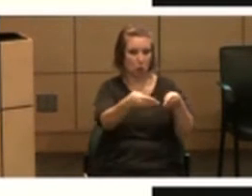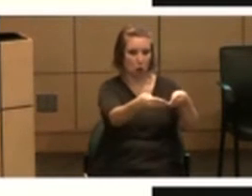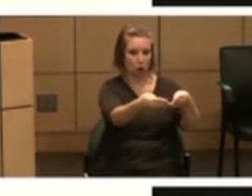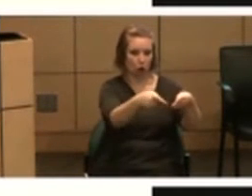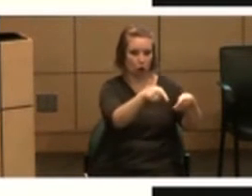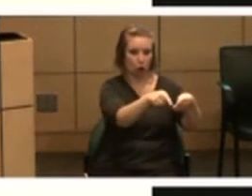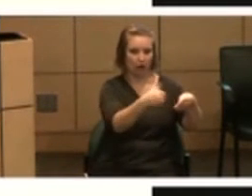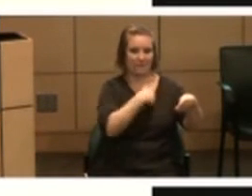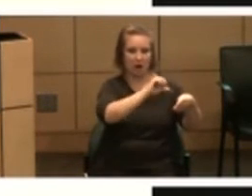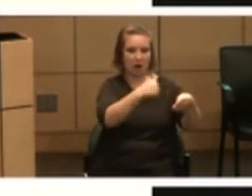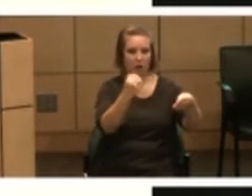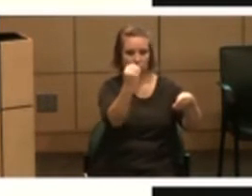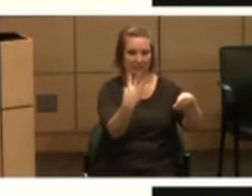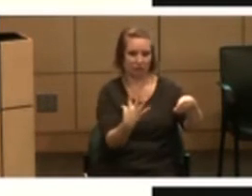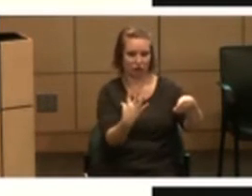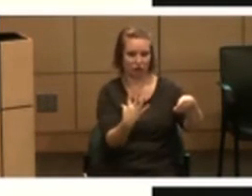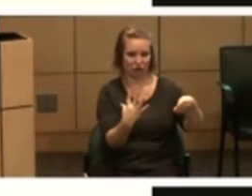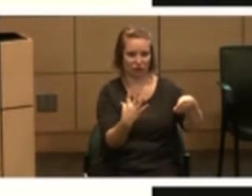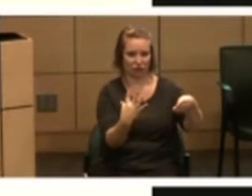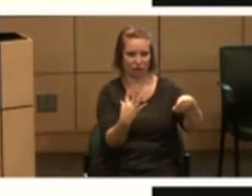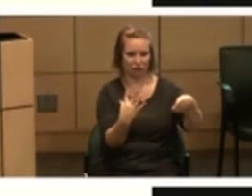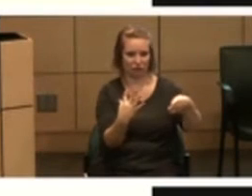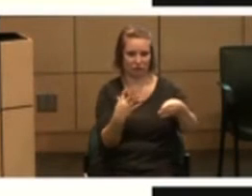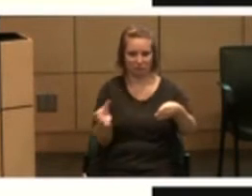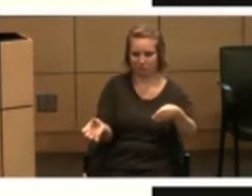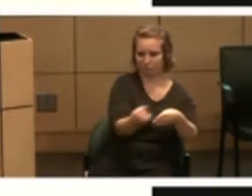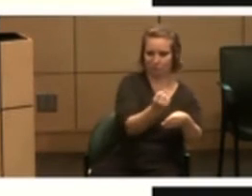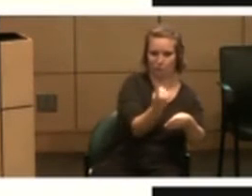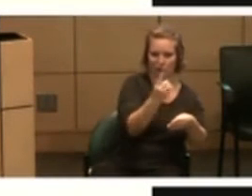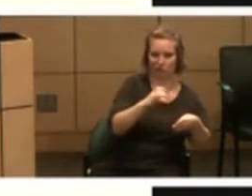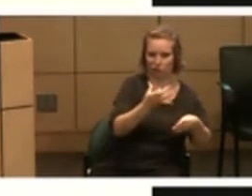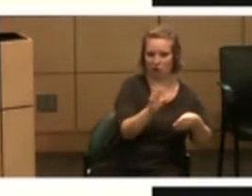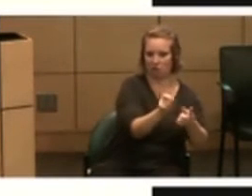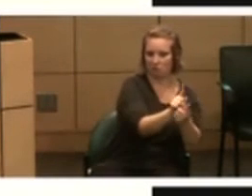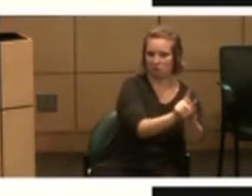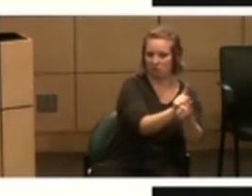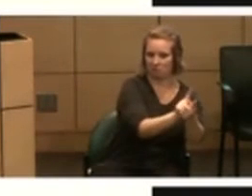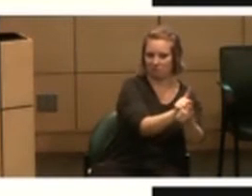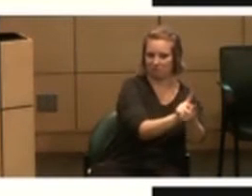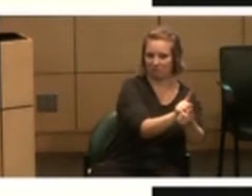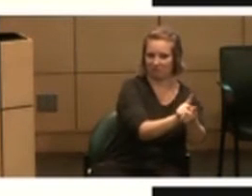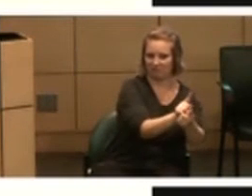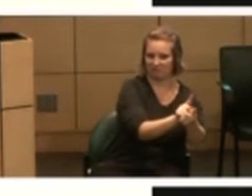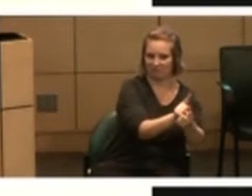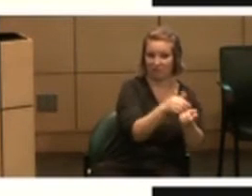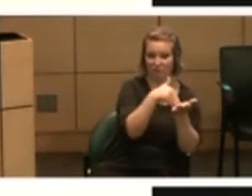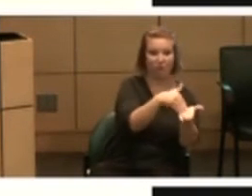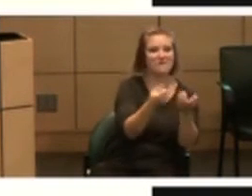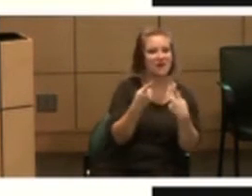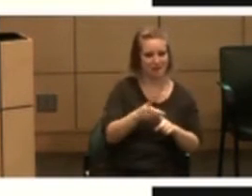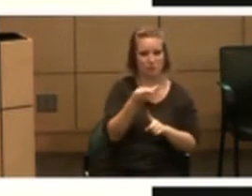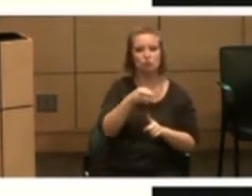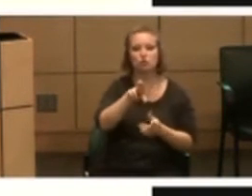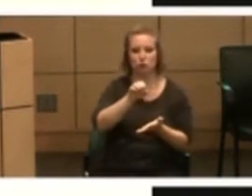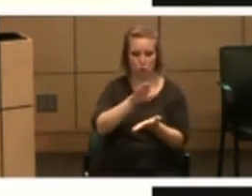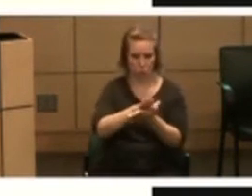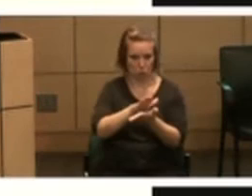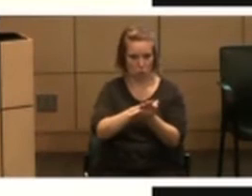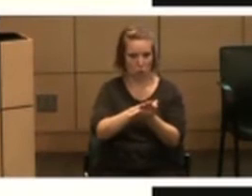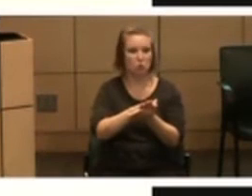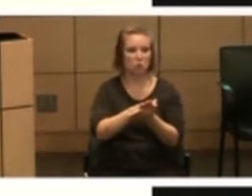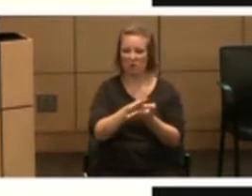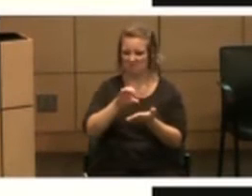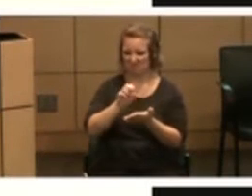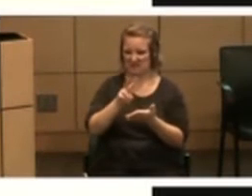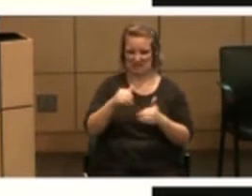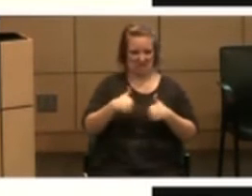another teacher who's pulled one child aside and they're reading. And this is very common in preschool classrooms. Even in young school-age classrooms, you